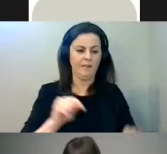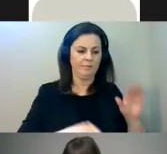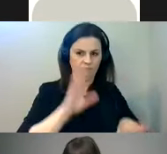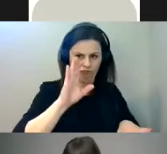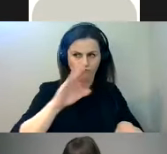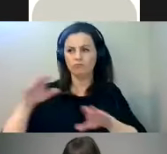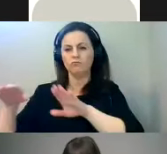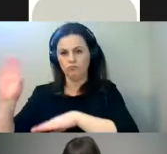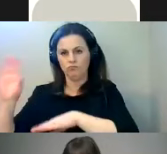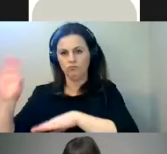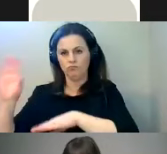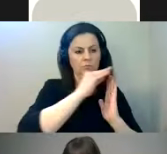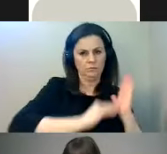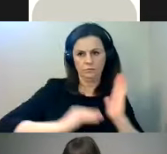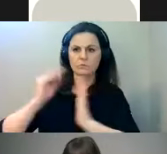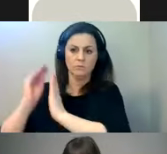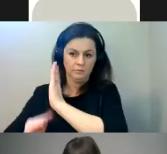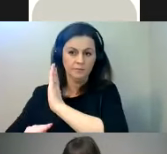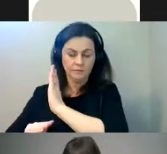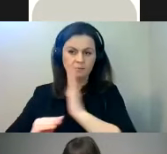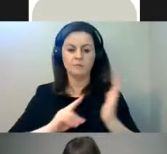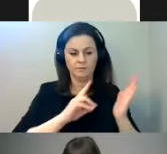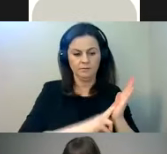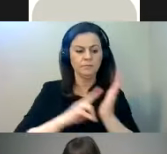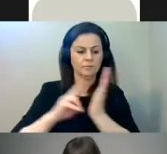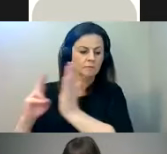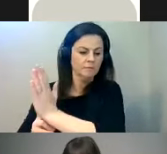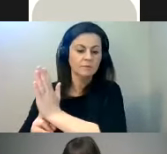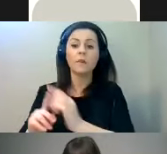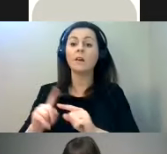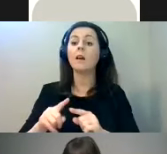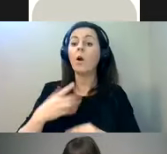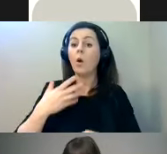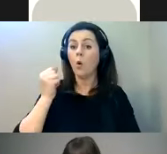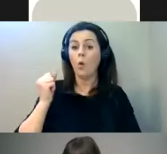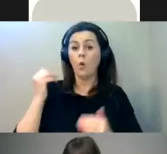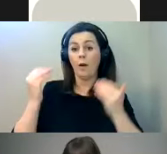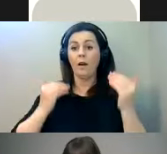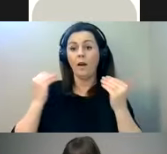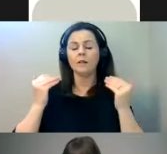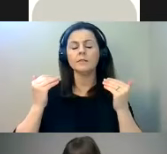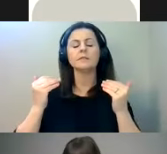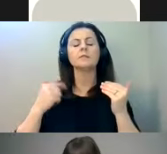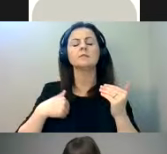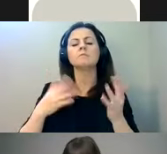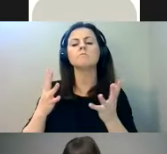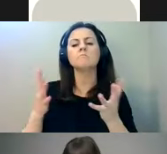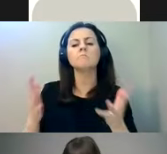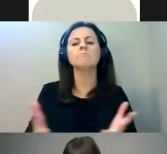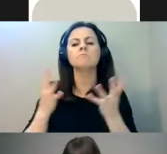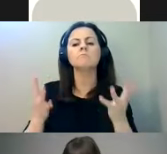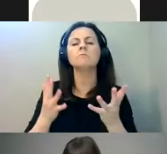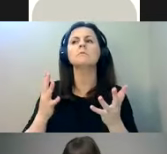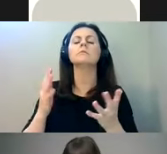power of attorney, and individuals, especially older adults, are encouraged to seek legal advice when executing